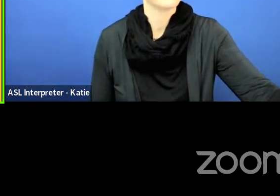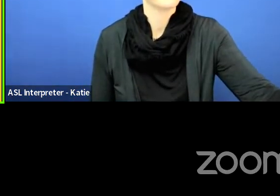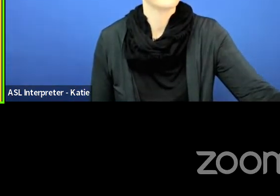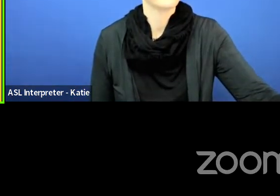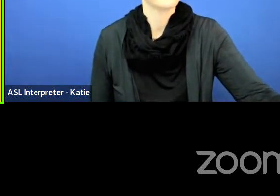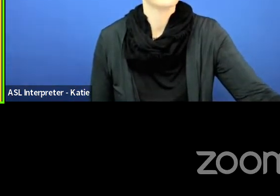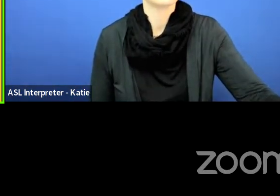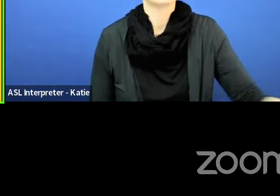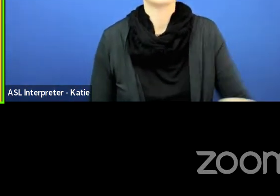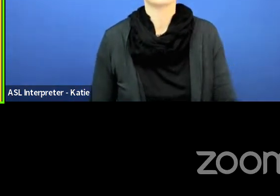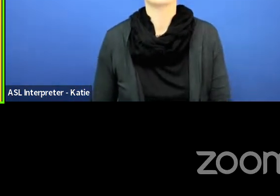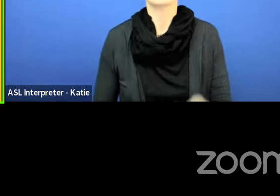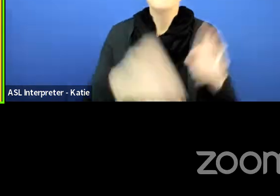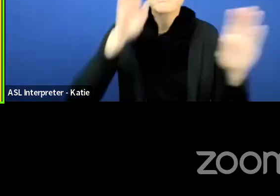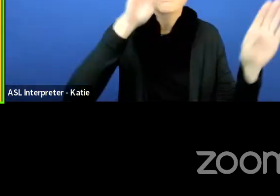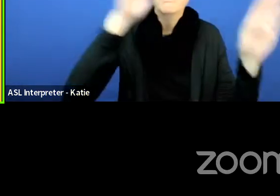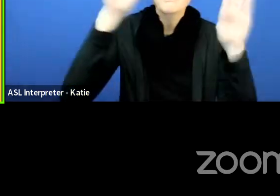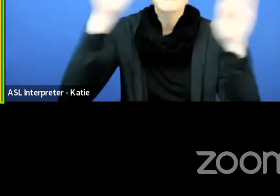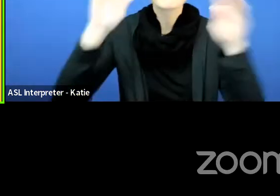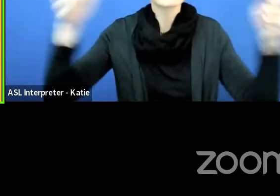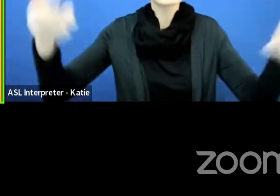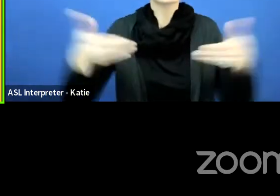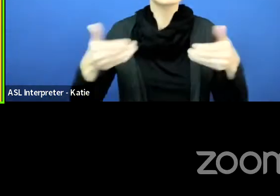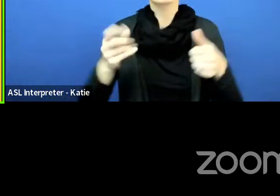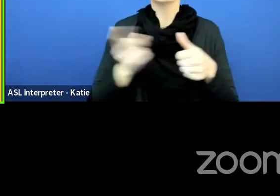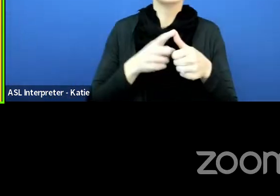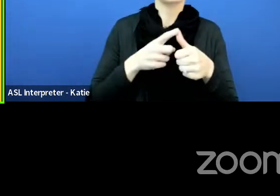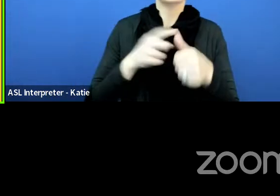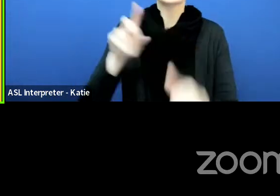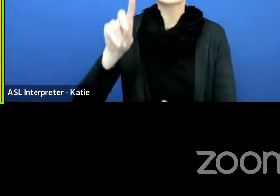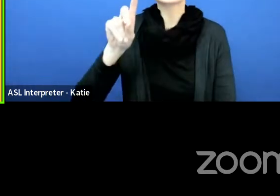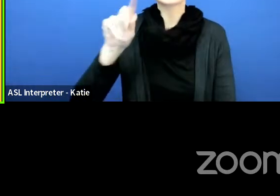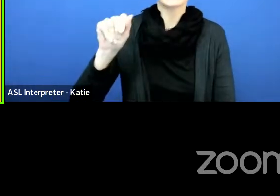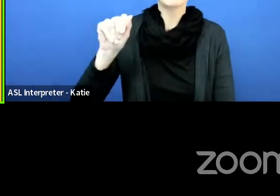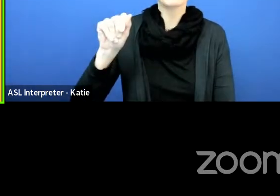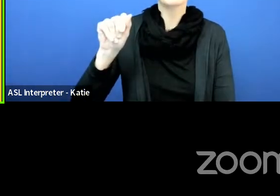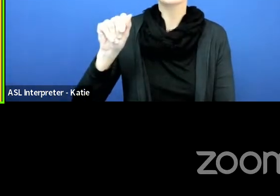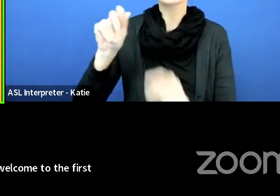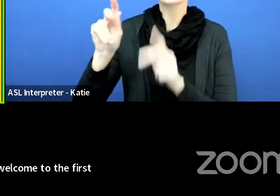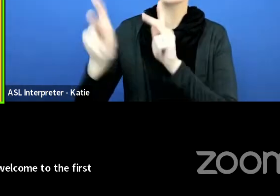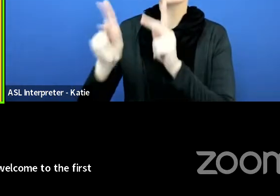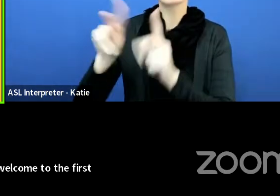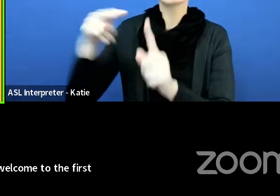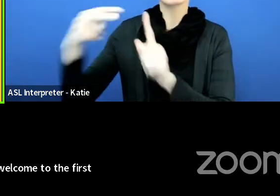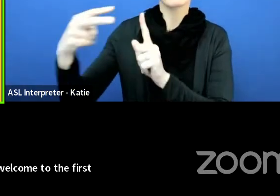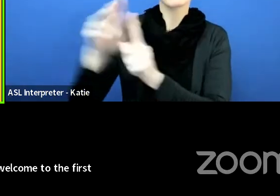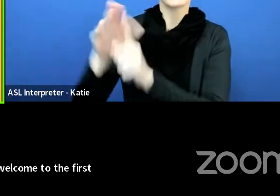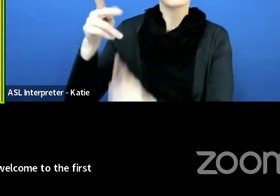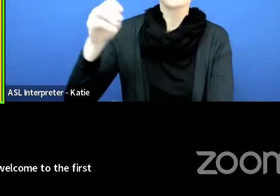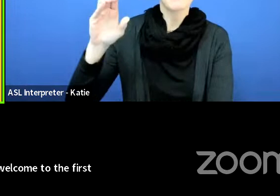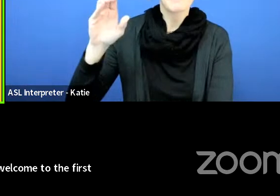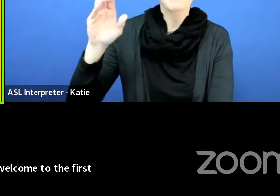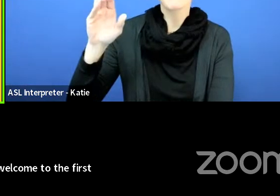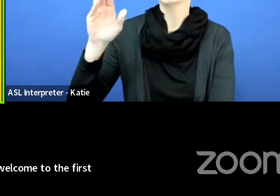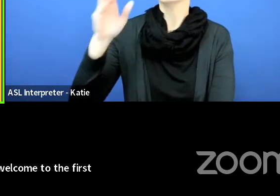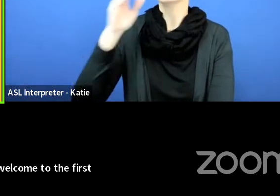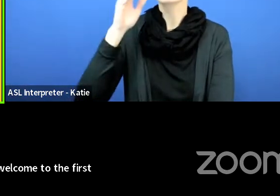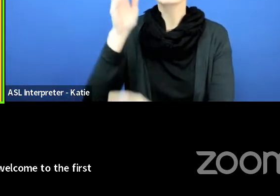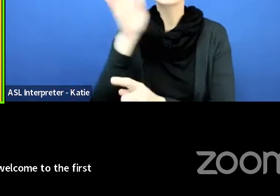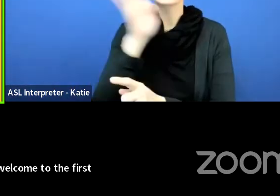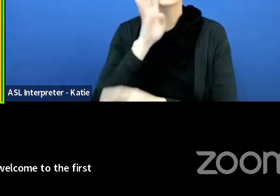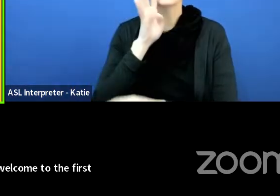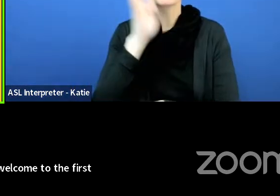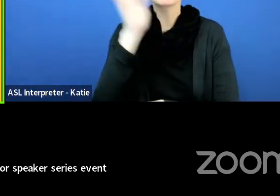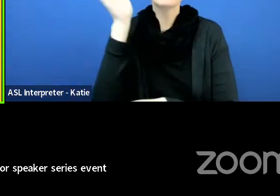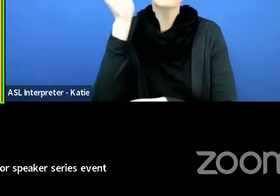Hi, everyone. Welcome to our first Disabled Voices of Color Speaker Series event for this new year. We're just going to give everyone a couple of minutes